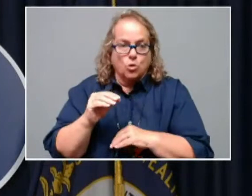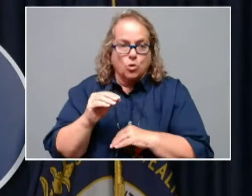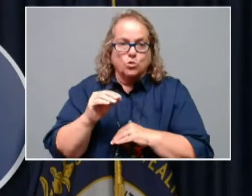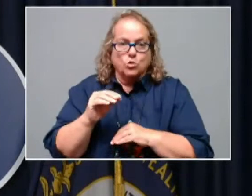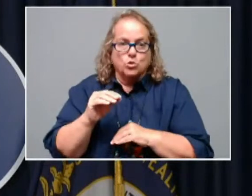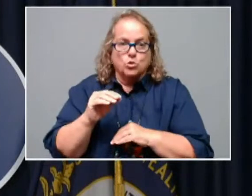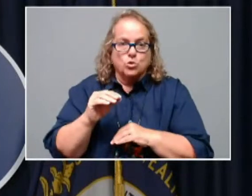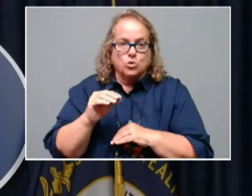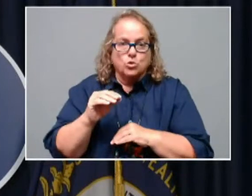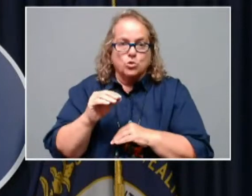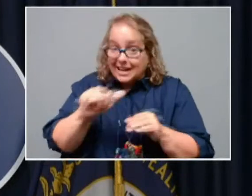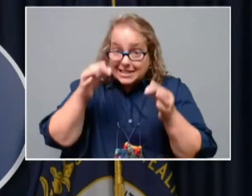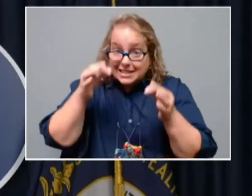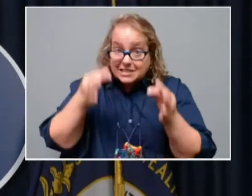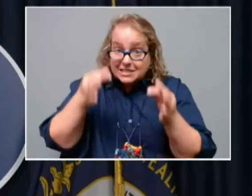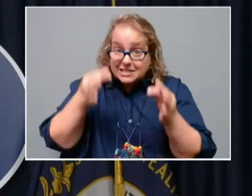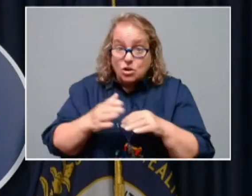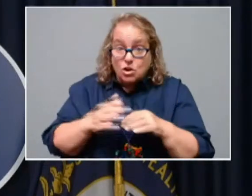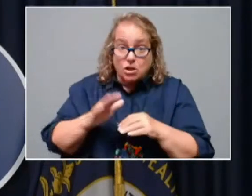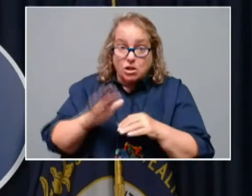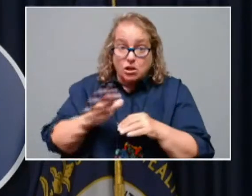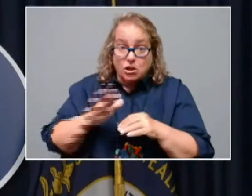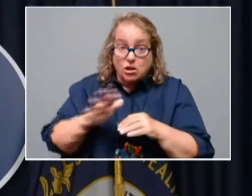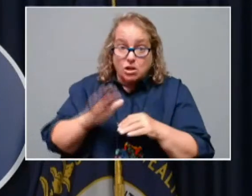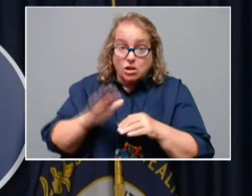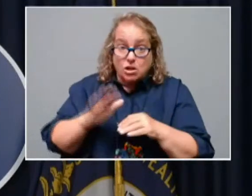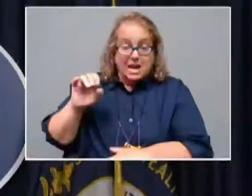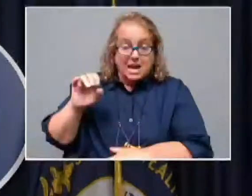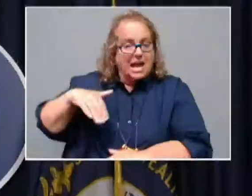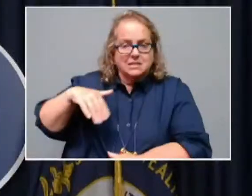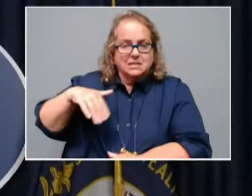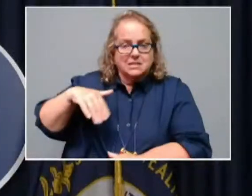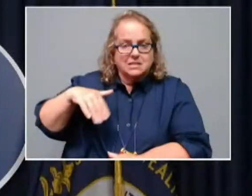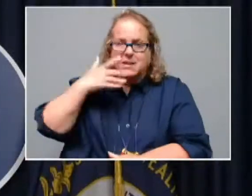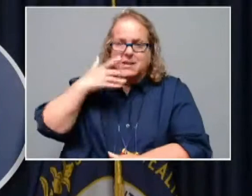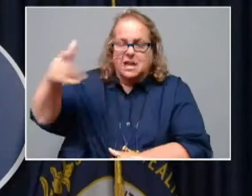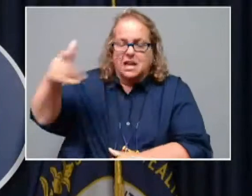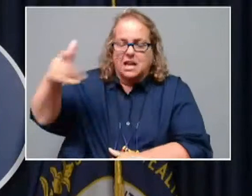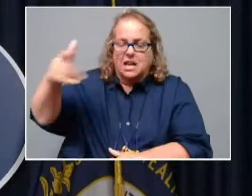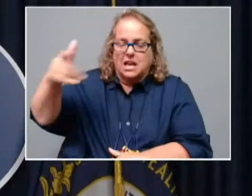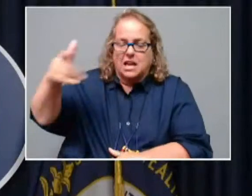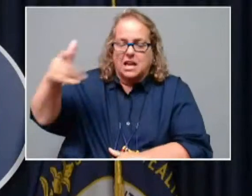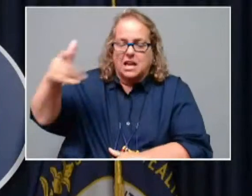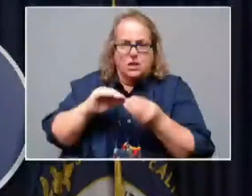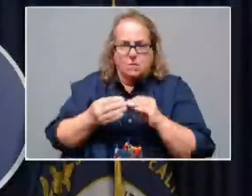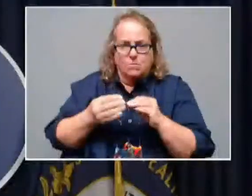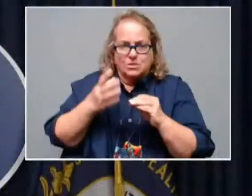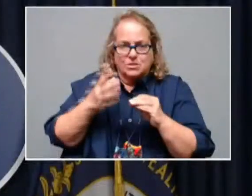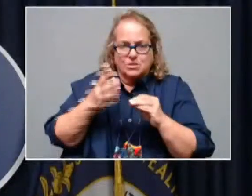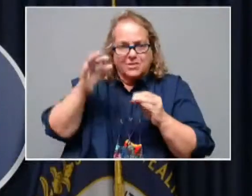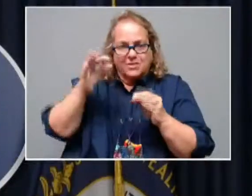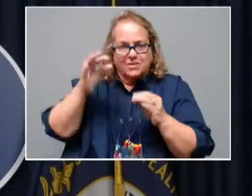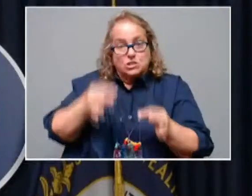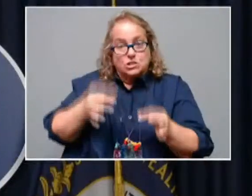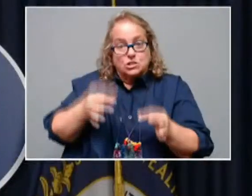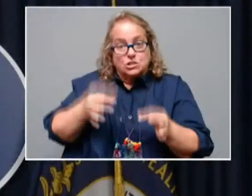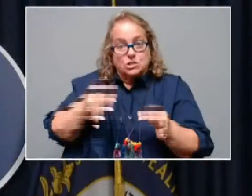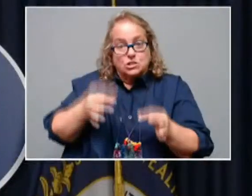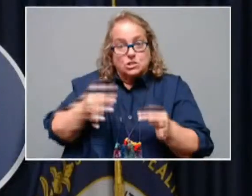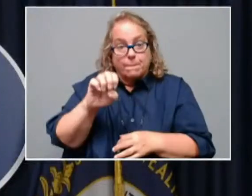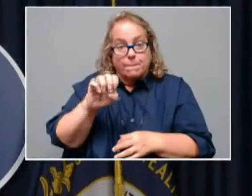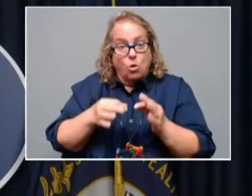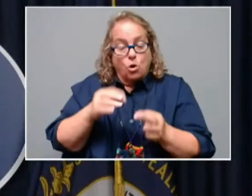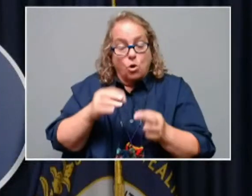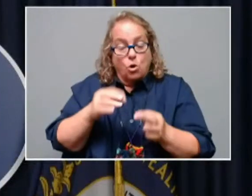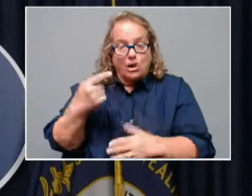decision on their side, because it hadn't been in front of them, and this decision just came down on Saturday. What was the second